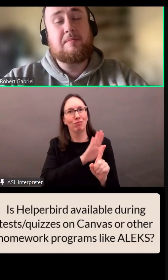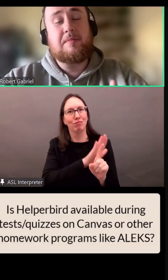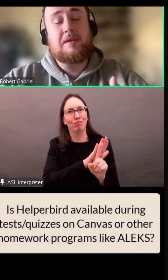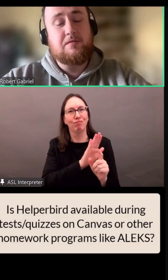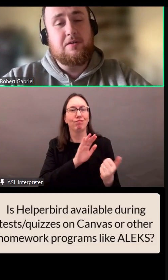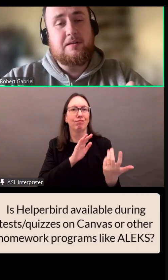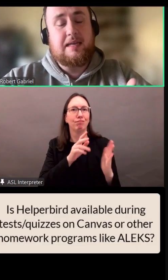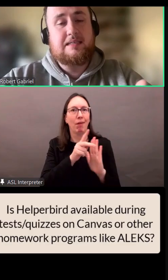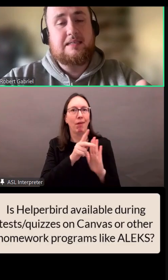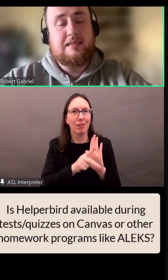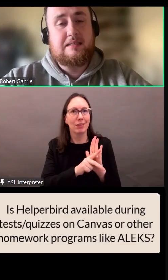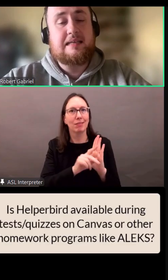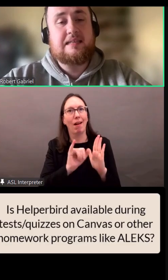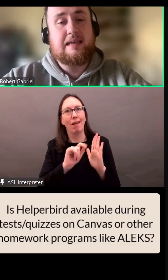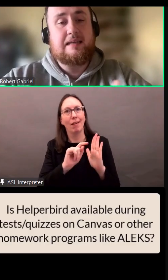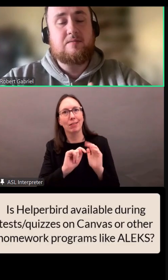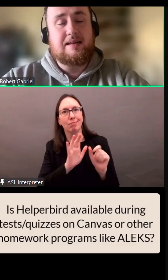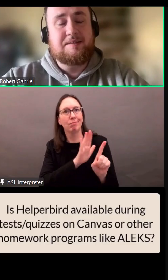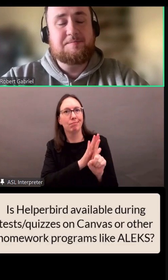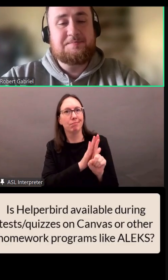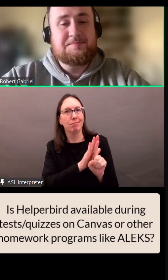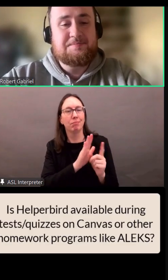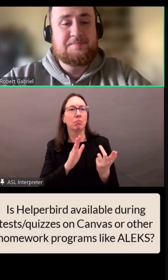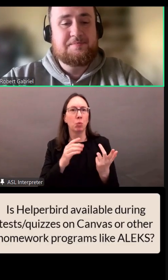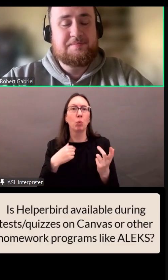might be using for testing as well.